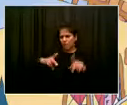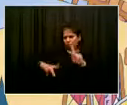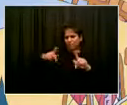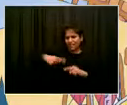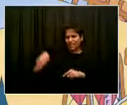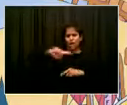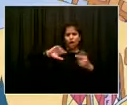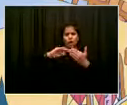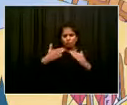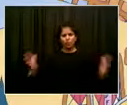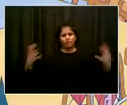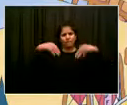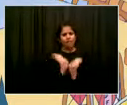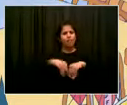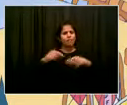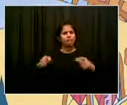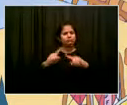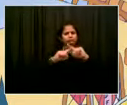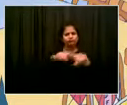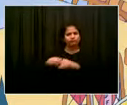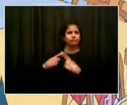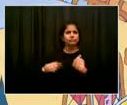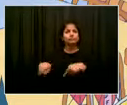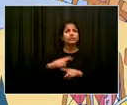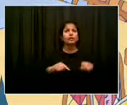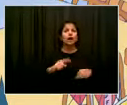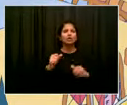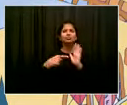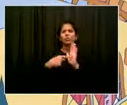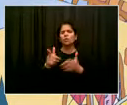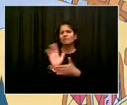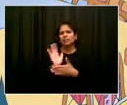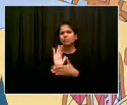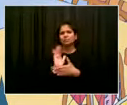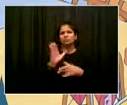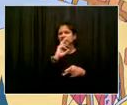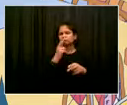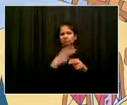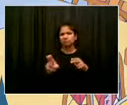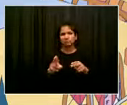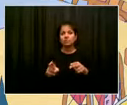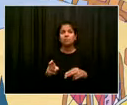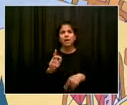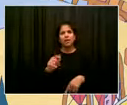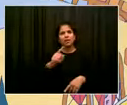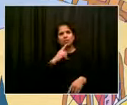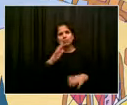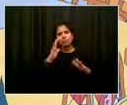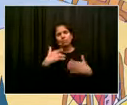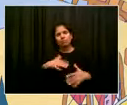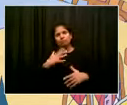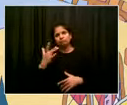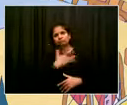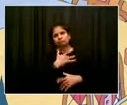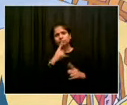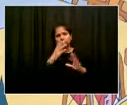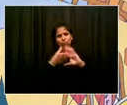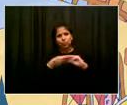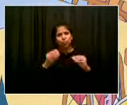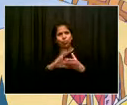video that's very brief, but it really tells the story. A tree is growing in Brooklyn. Something special is happening in